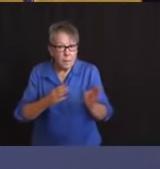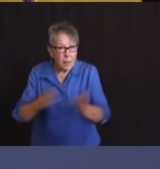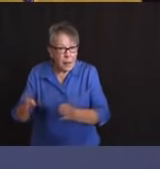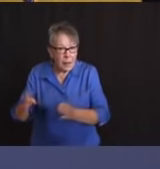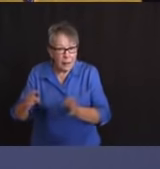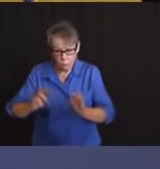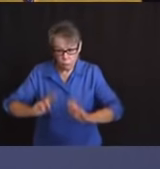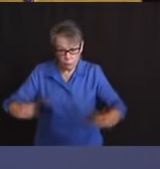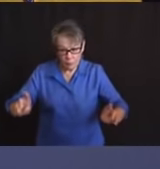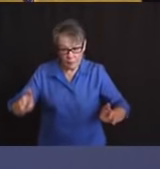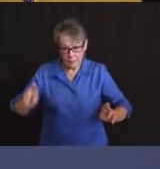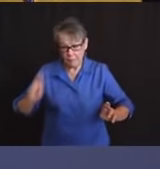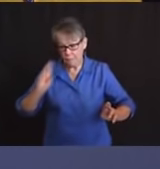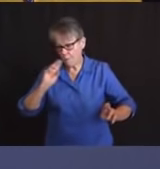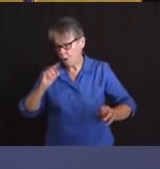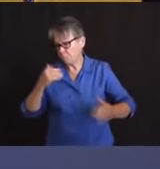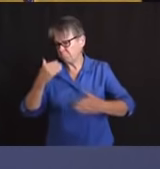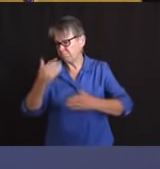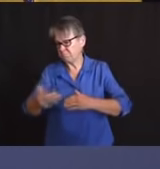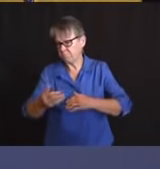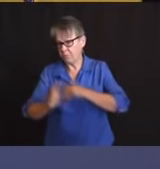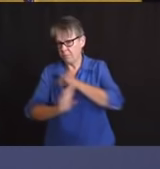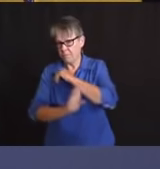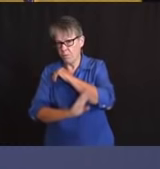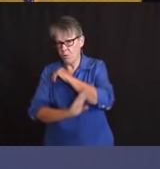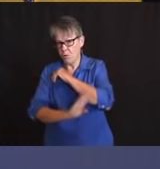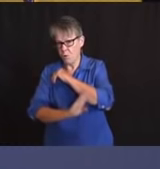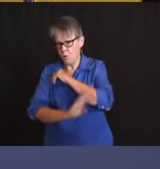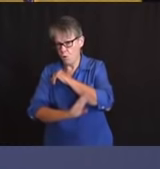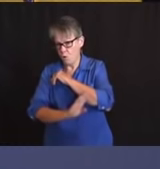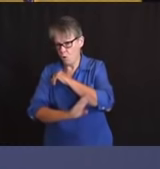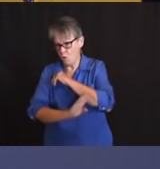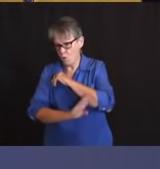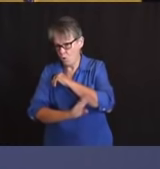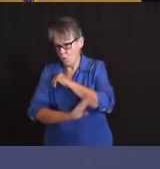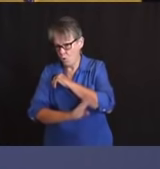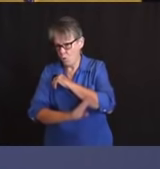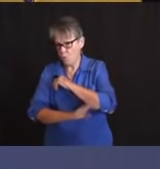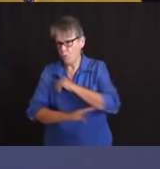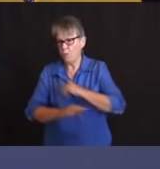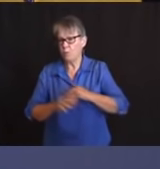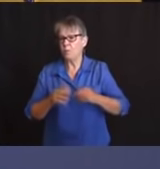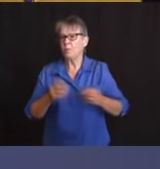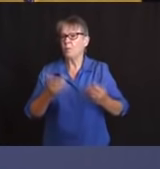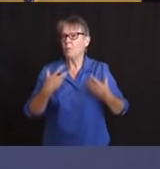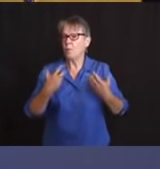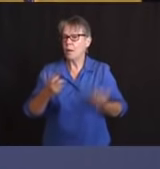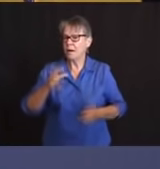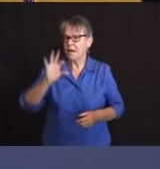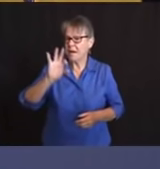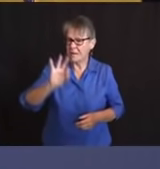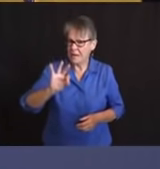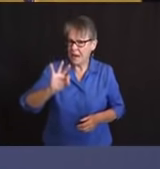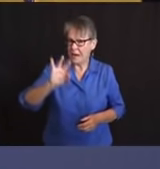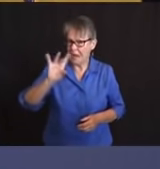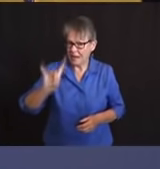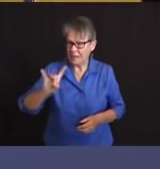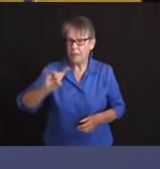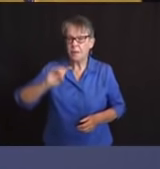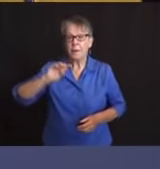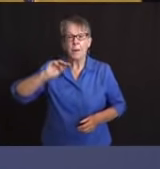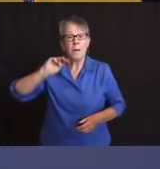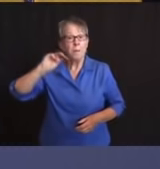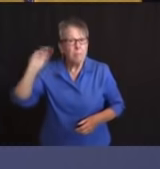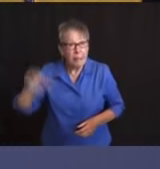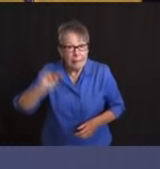million pieces of PPE in our own state stockpile. It's the reason why we're doing a lot of the things we're doing. So